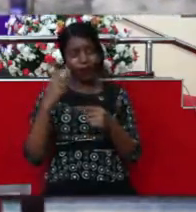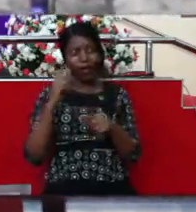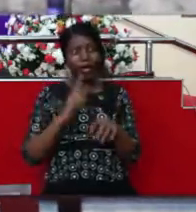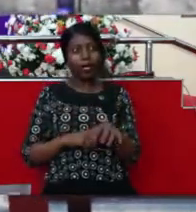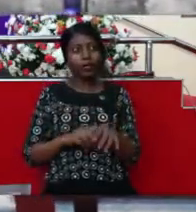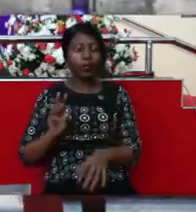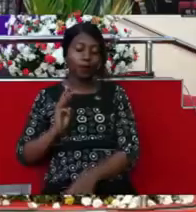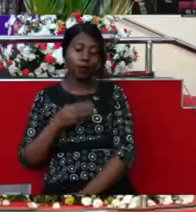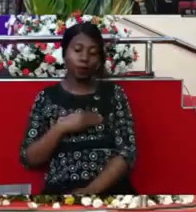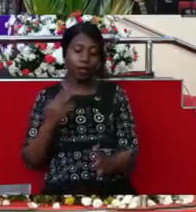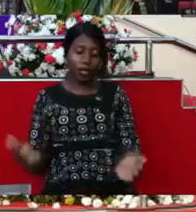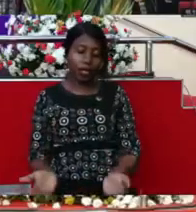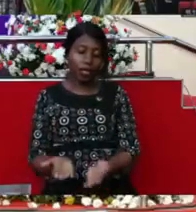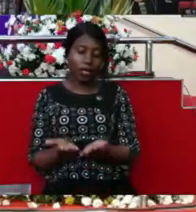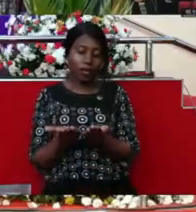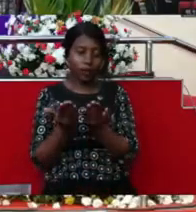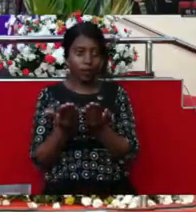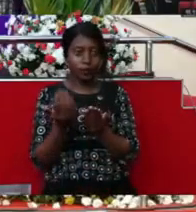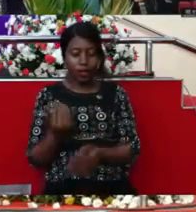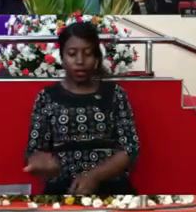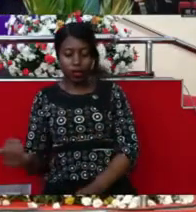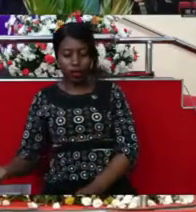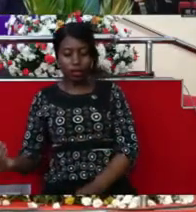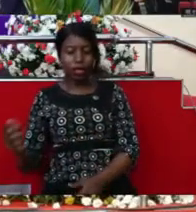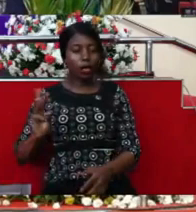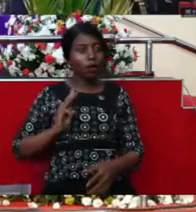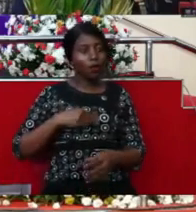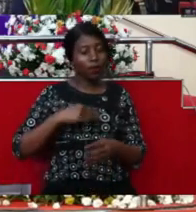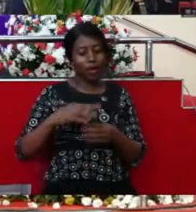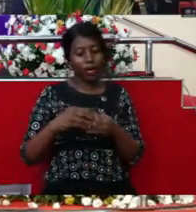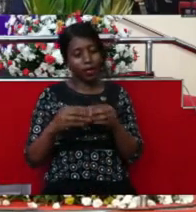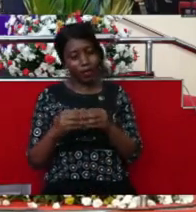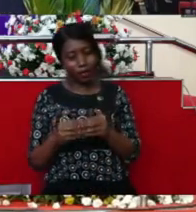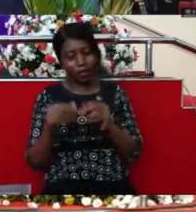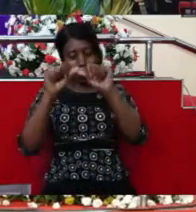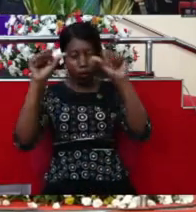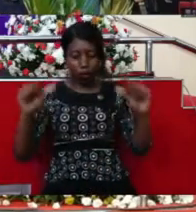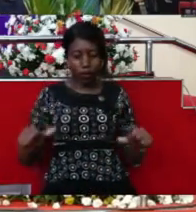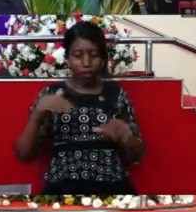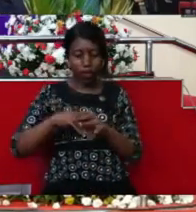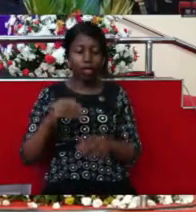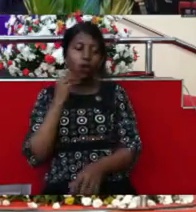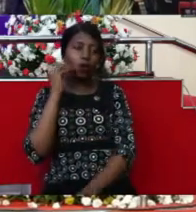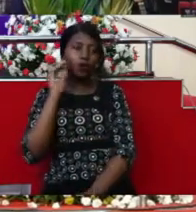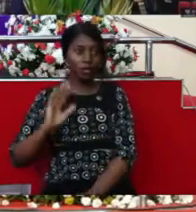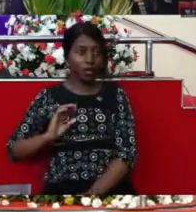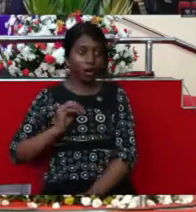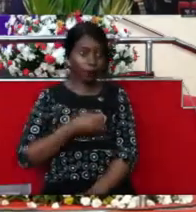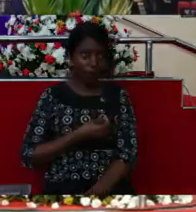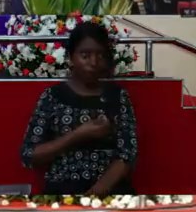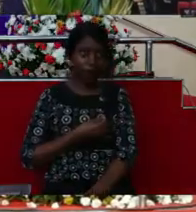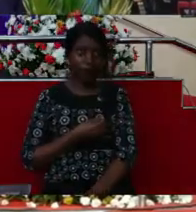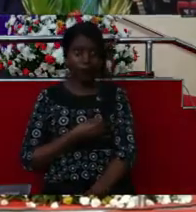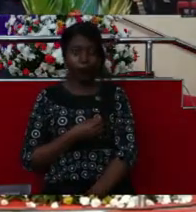children, that we are creating altars around our homes and we are discipling